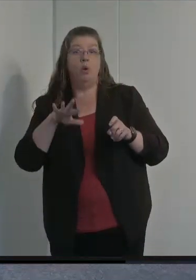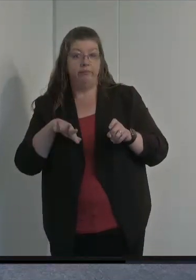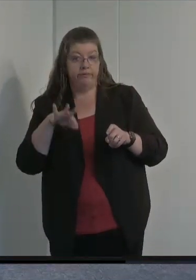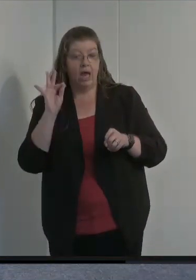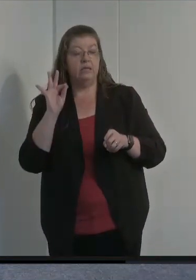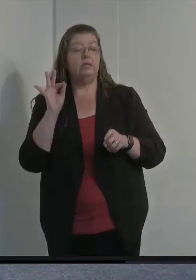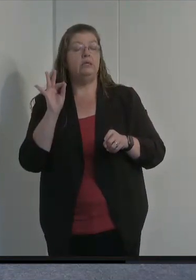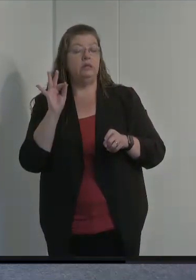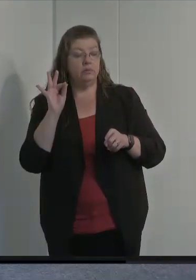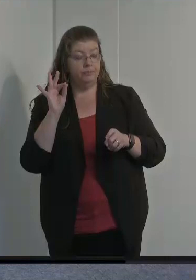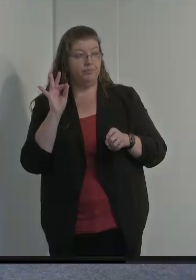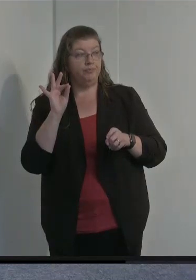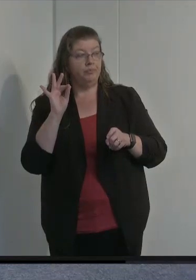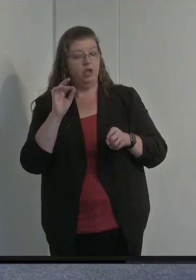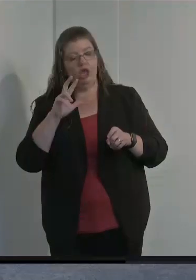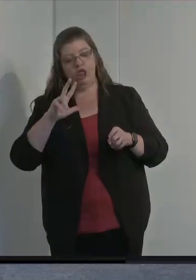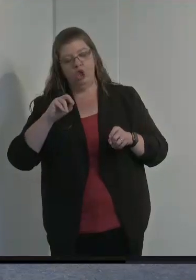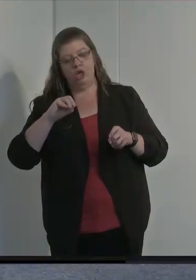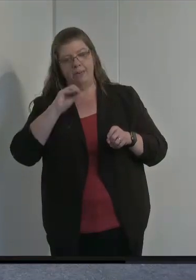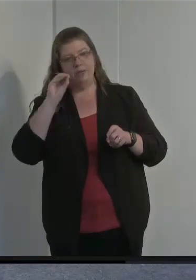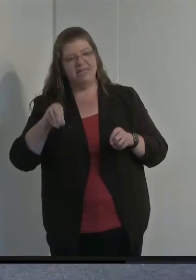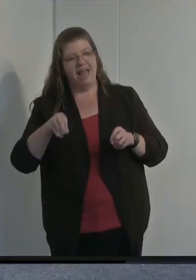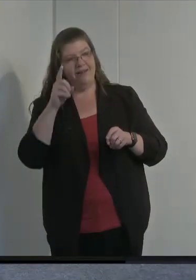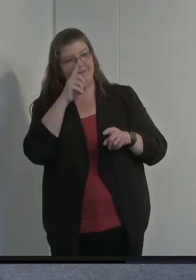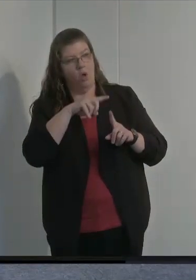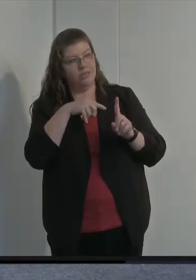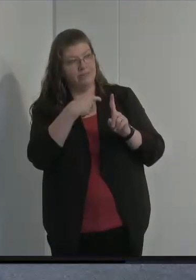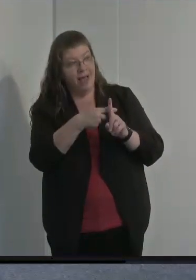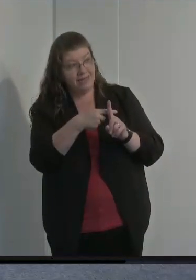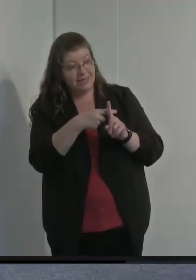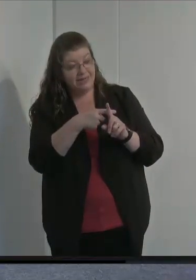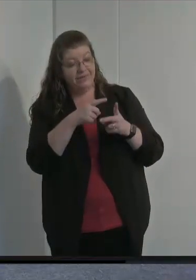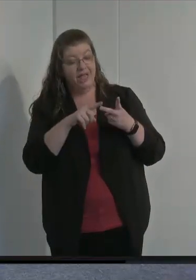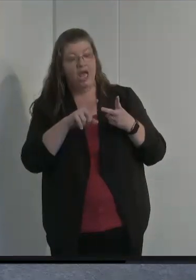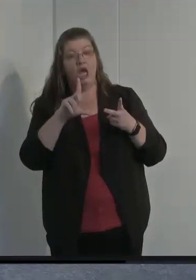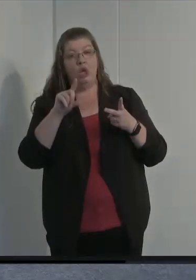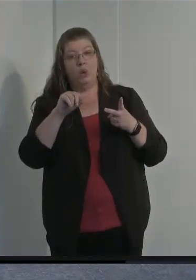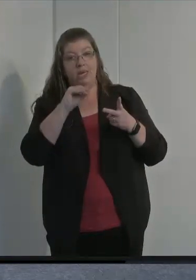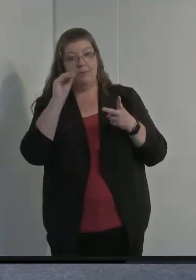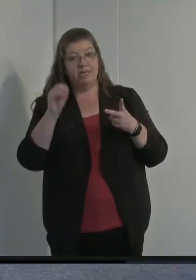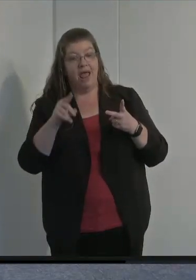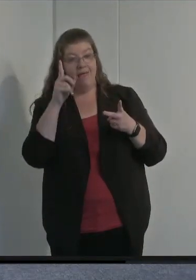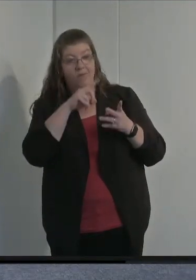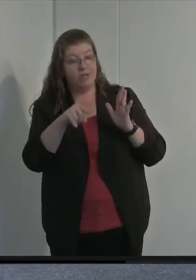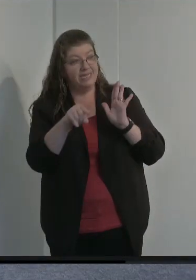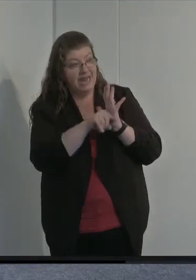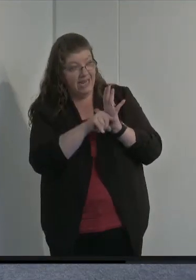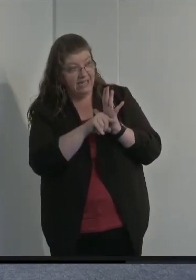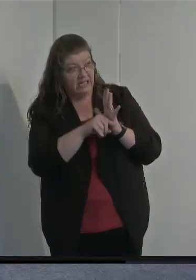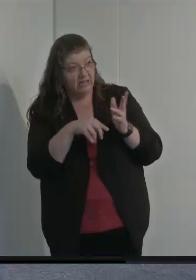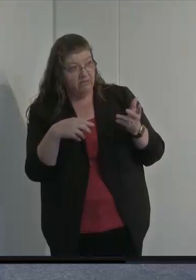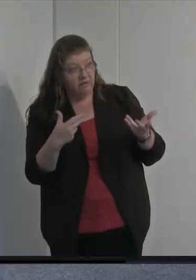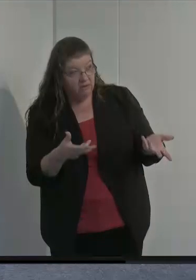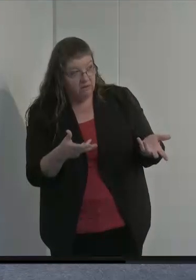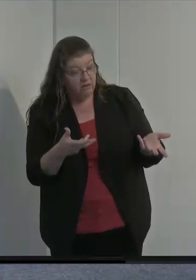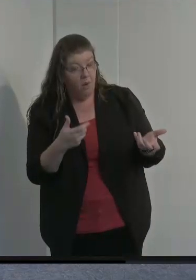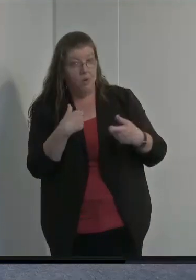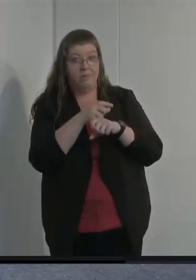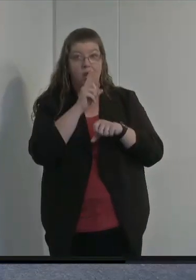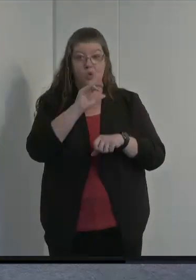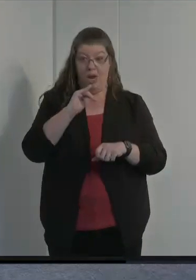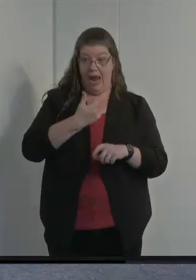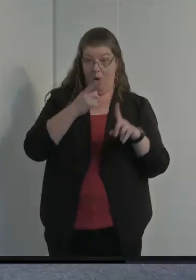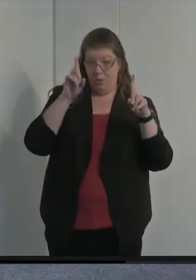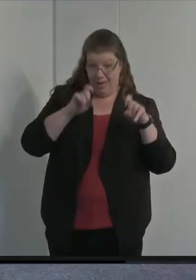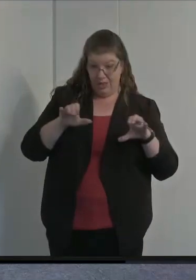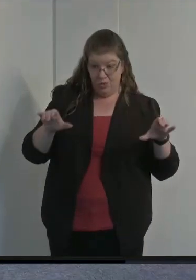finding a 30% false positive rate and a 20% false negative rate. So I just want to make sure that our tests that are